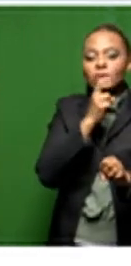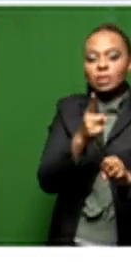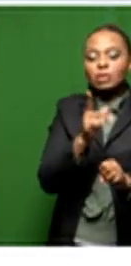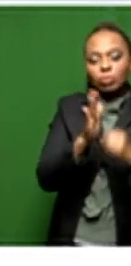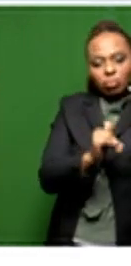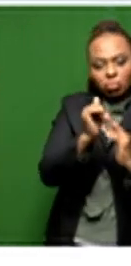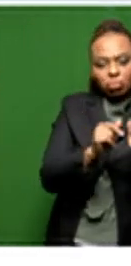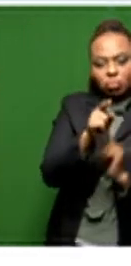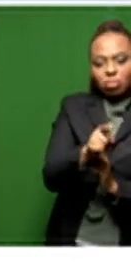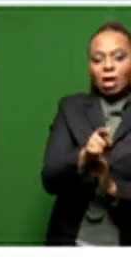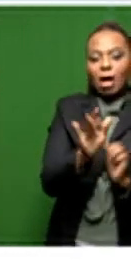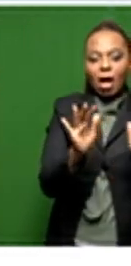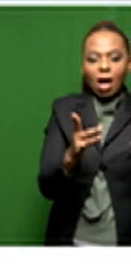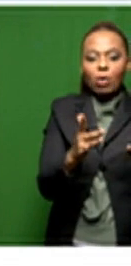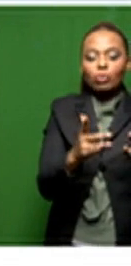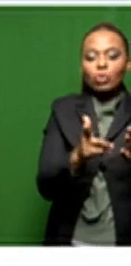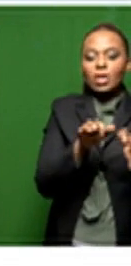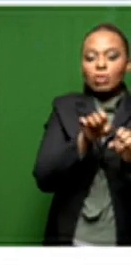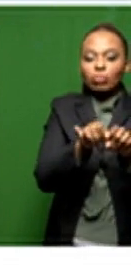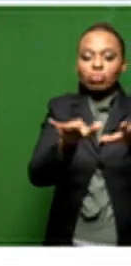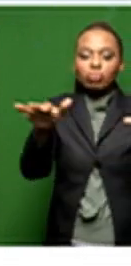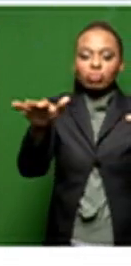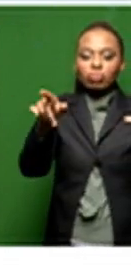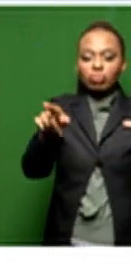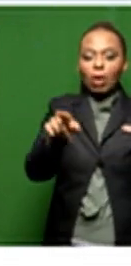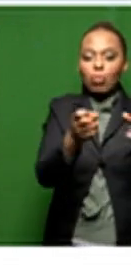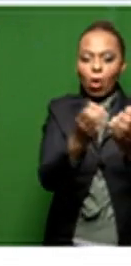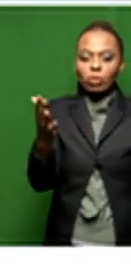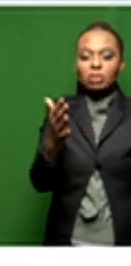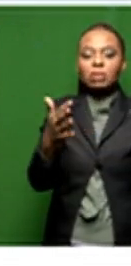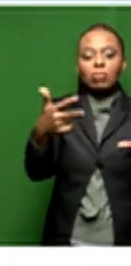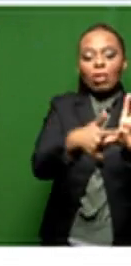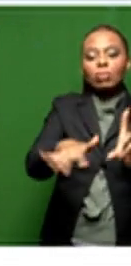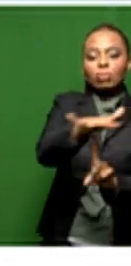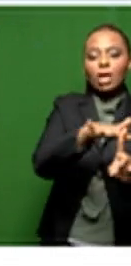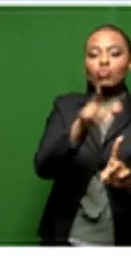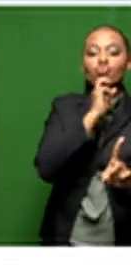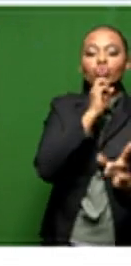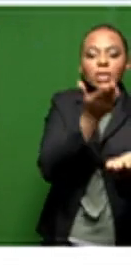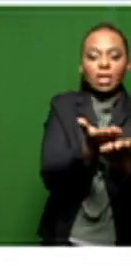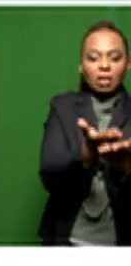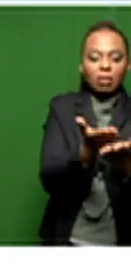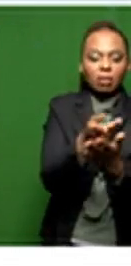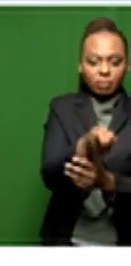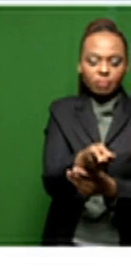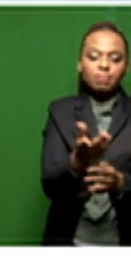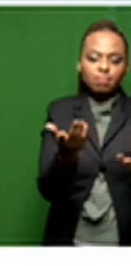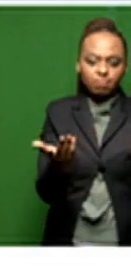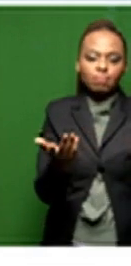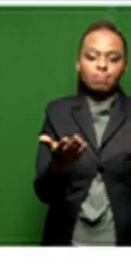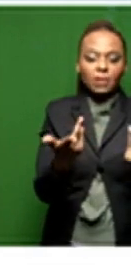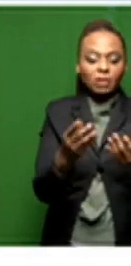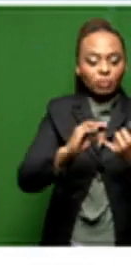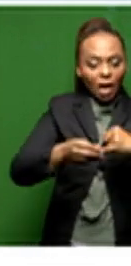already working on the next generation of FastLane, FastLane Lite, which will give more exposure, and it will bring